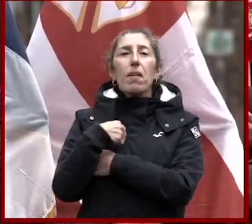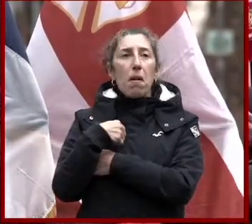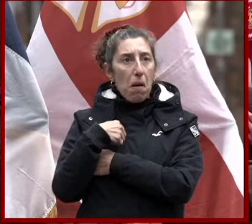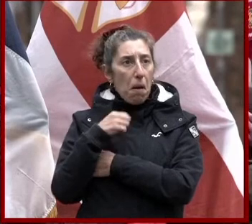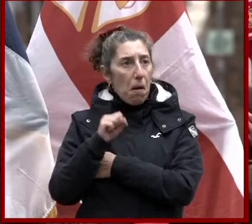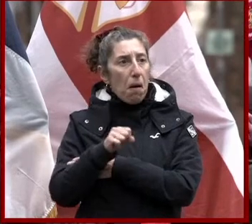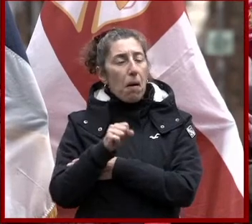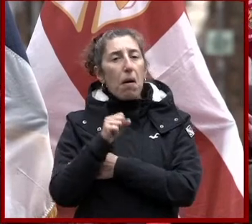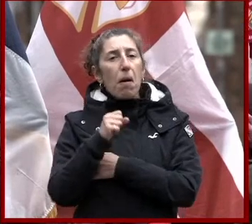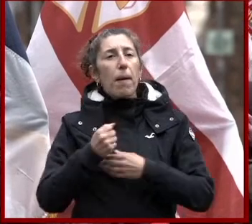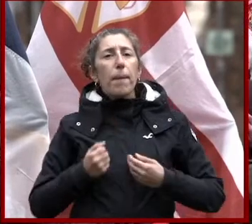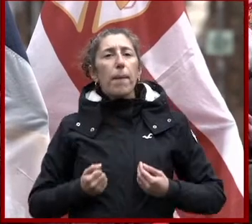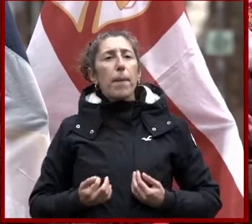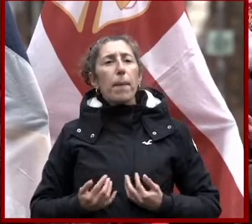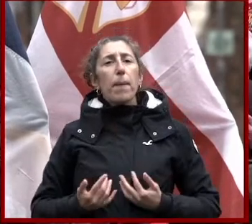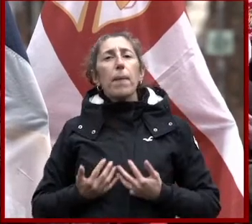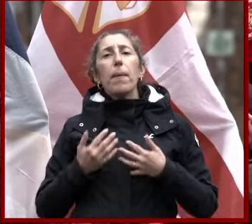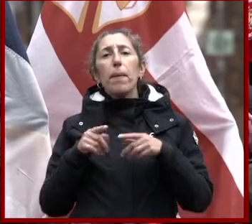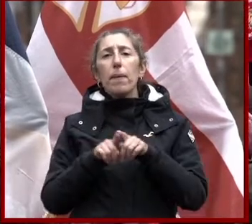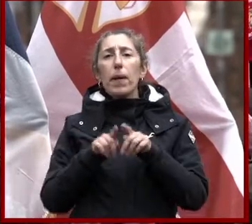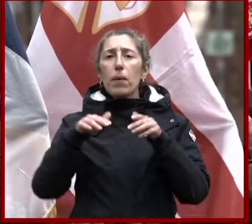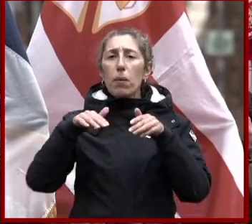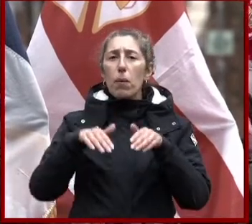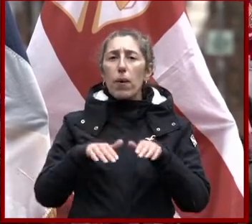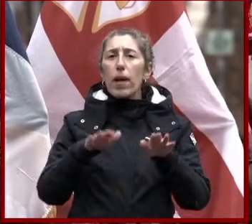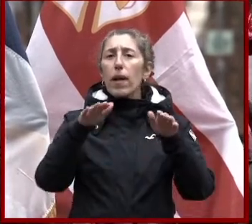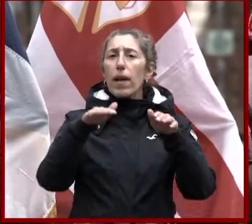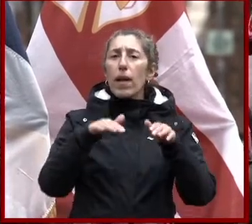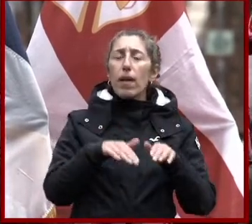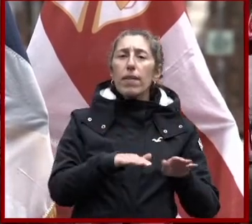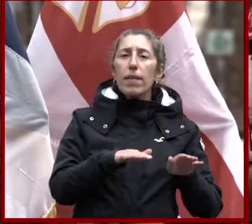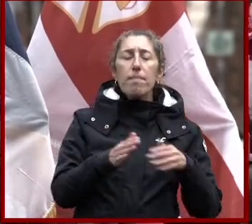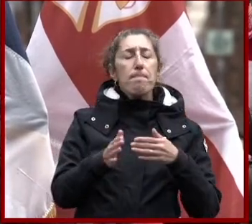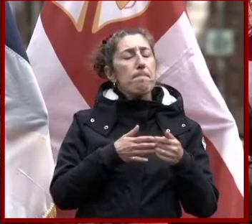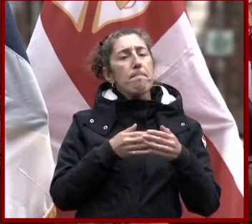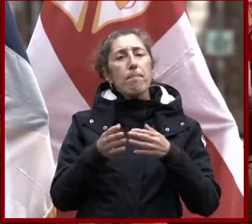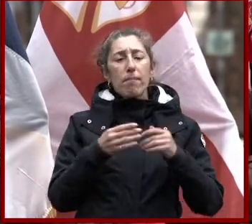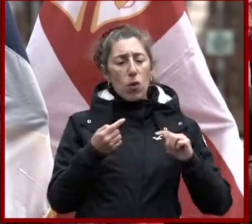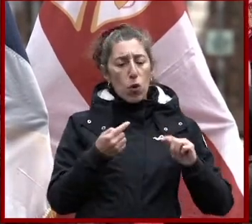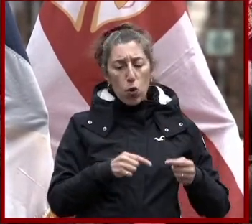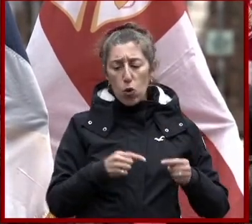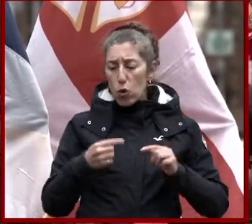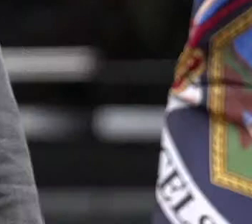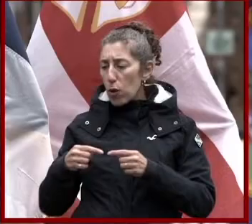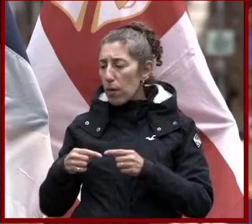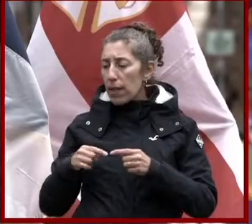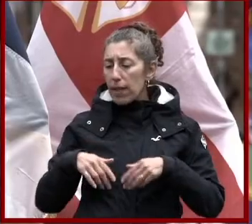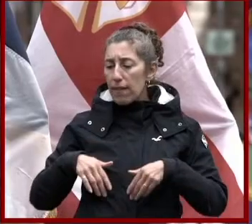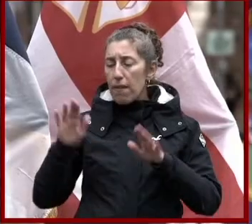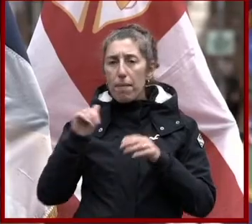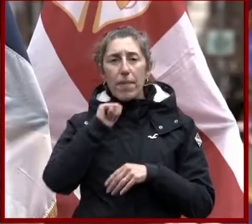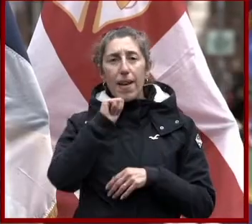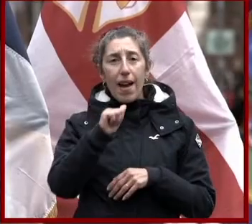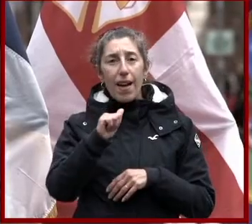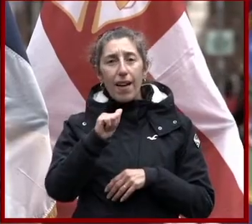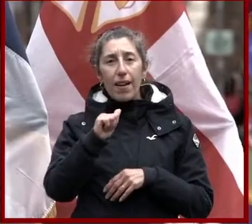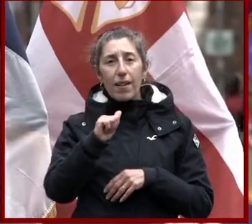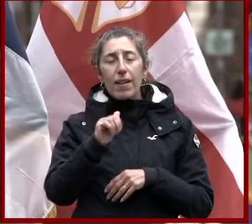I'll rise up, in spite of the ache. I'll rise up, and I'll do